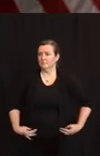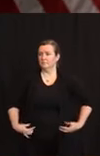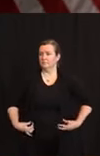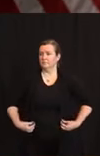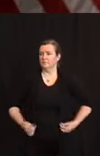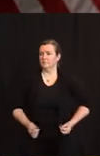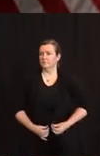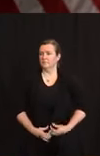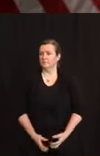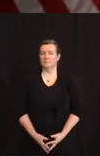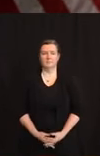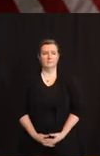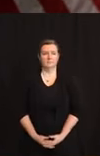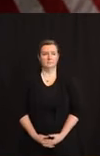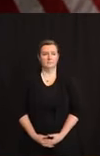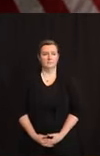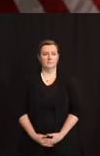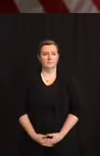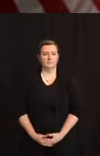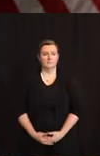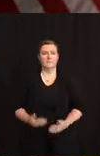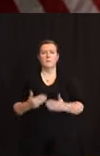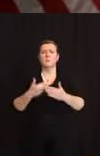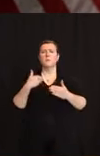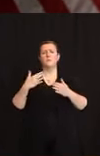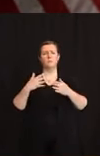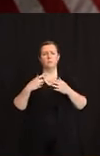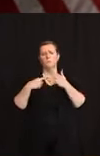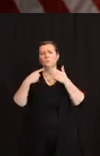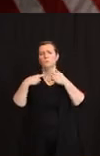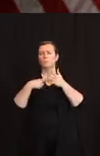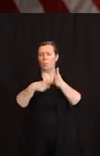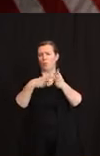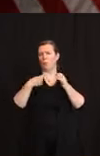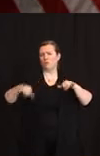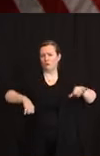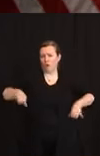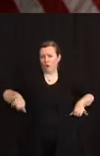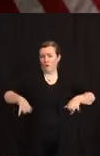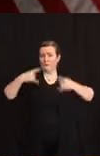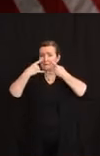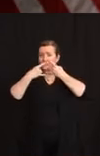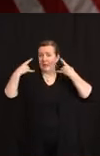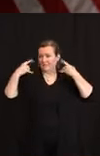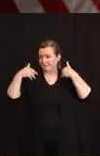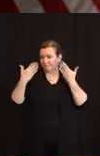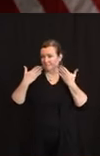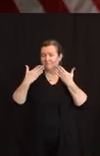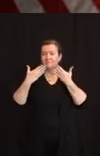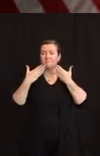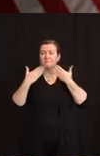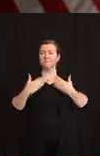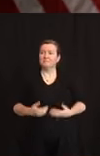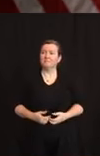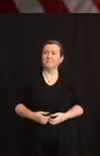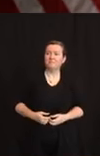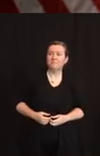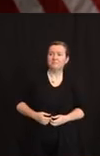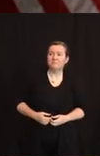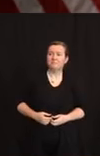before we begin, I have to show off a new mask, courtesy of a friend of ours, Pete Stylianasis of the State Police. So I want to give Pete and